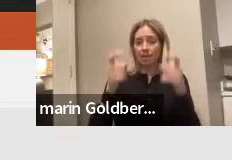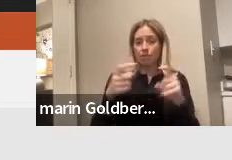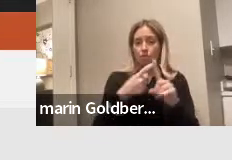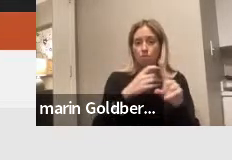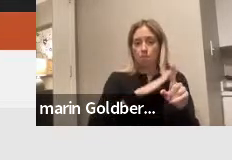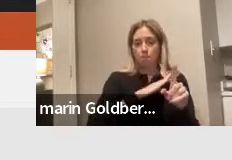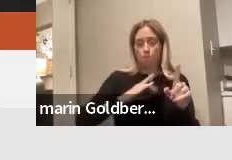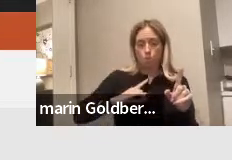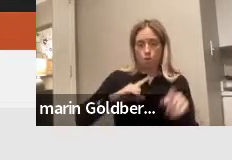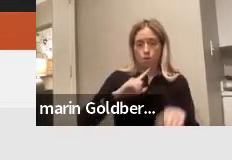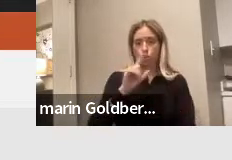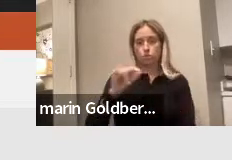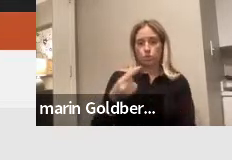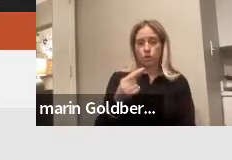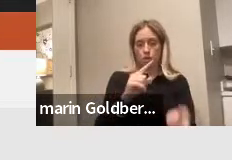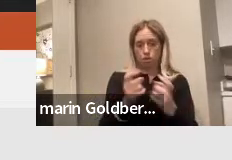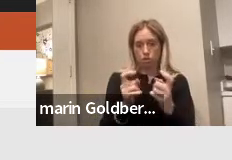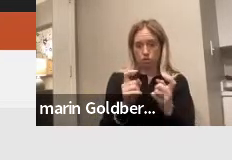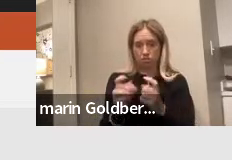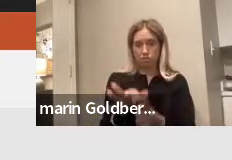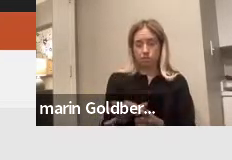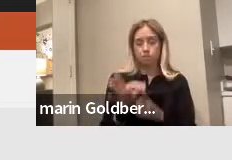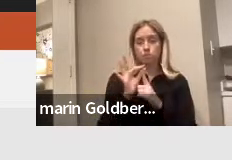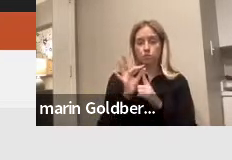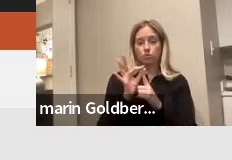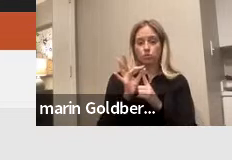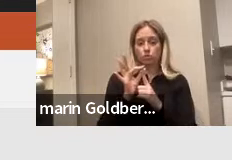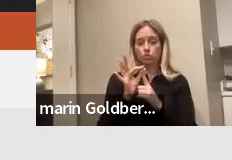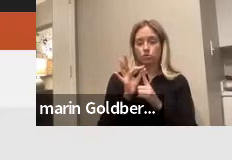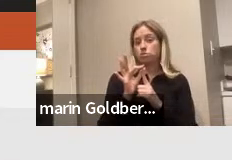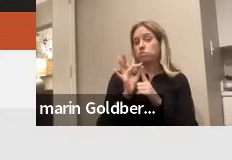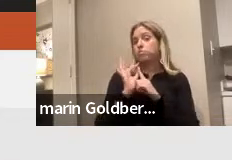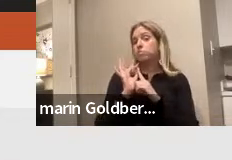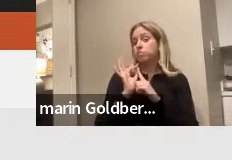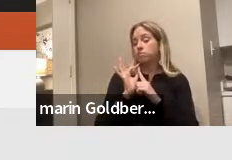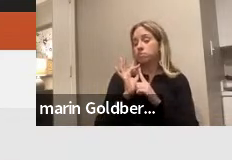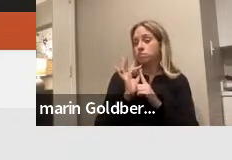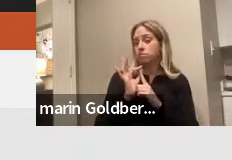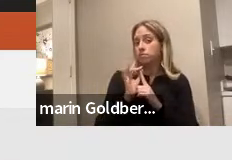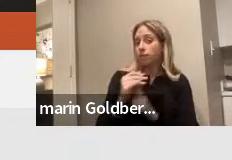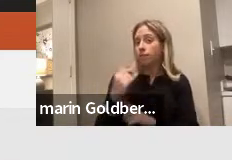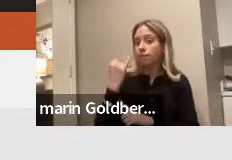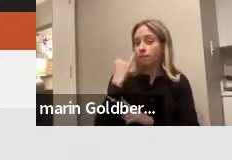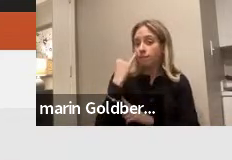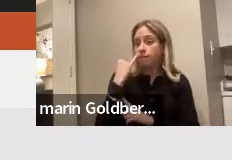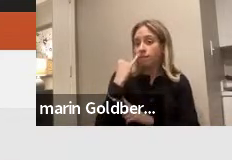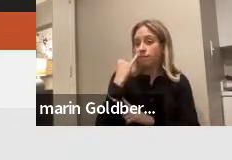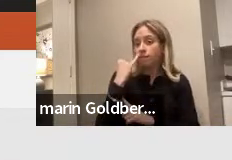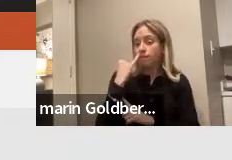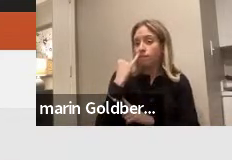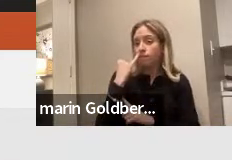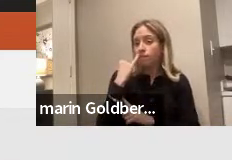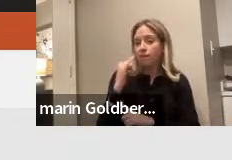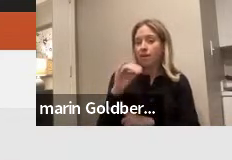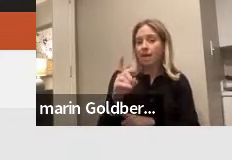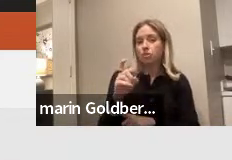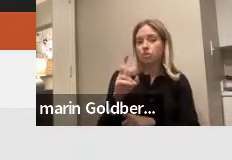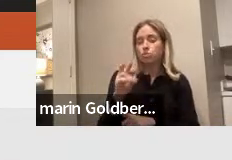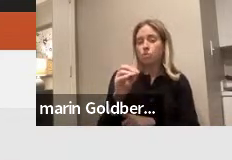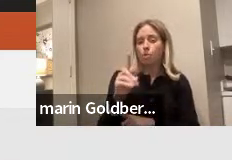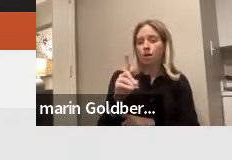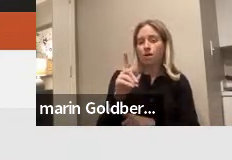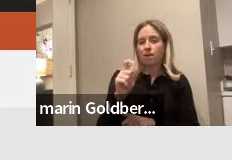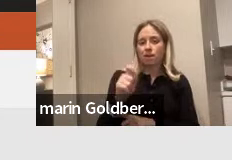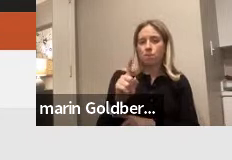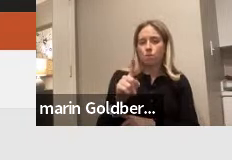of Zoning Adjustment as a special exception pursuant to X 901.2 and then